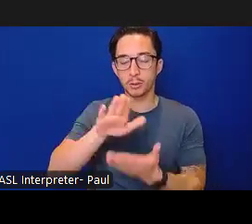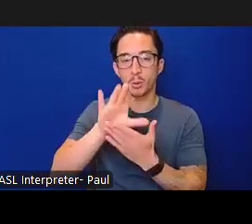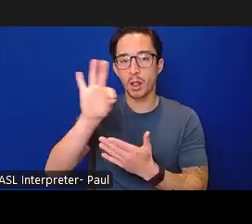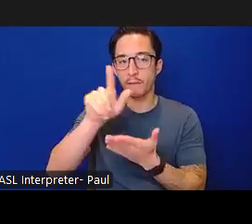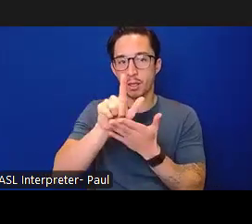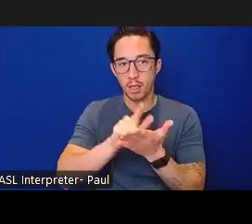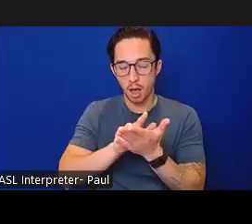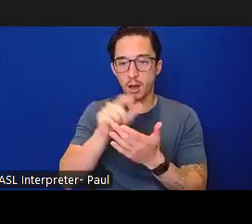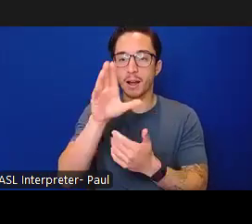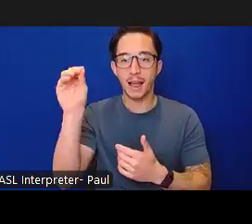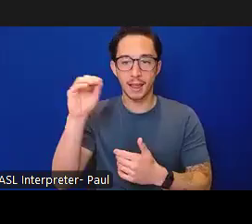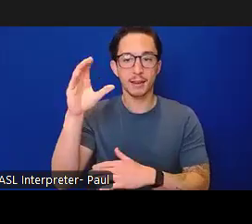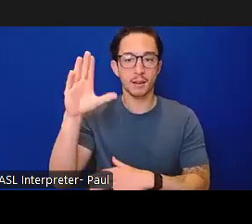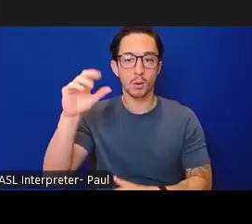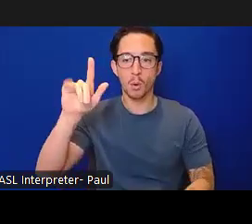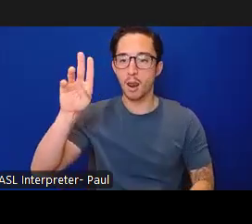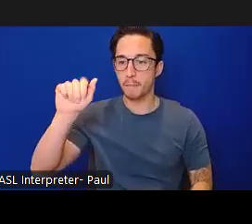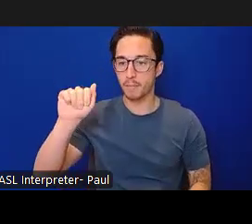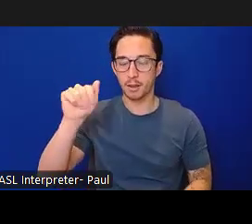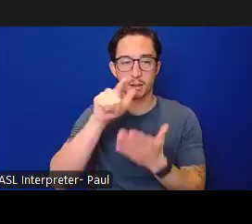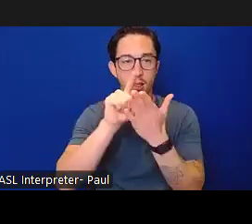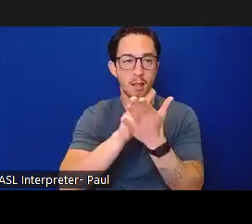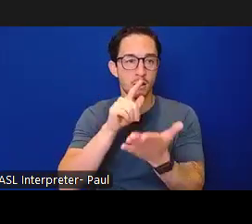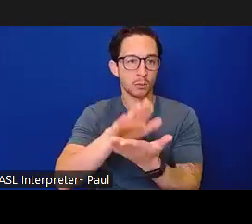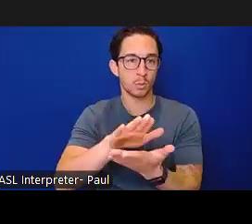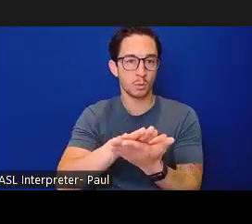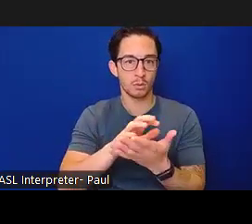and Columbia Law School.